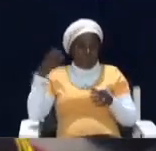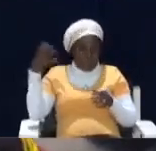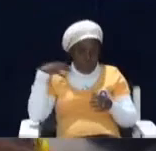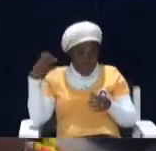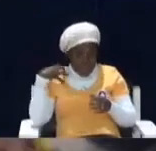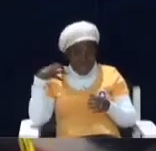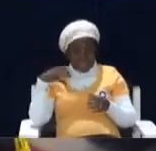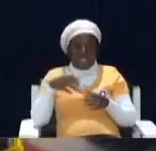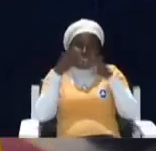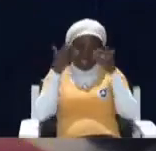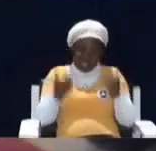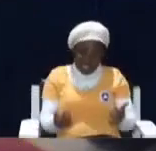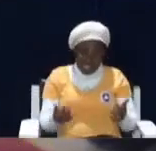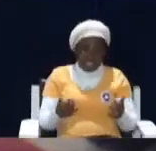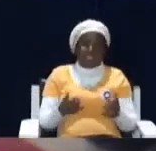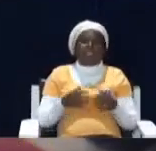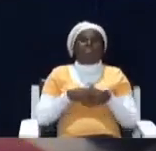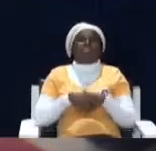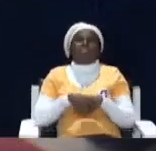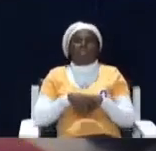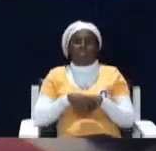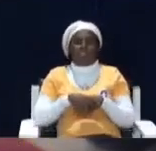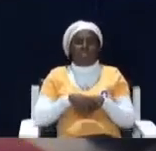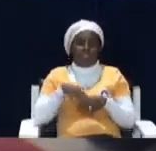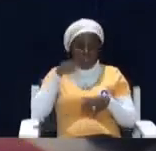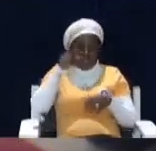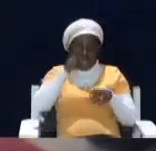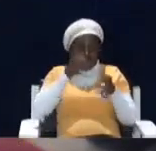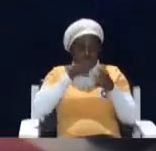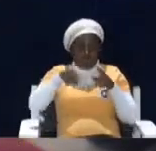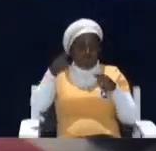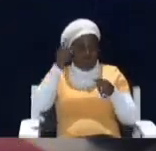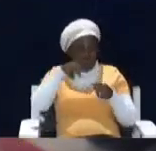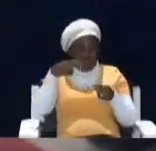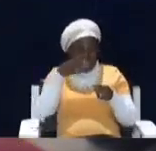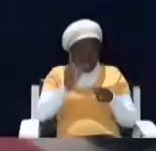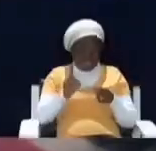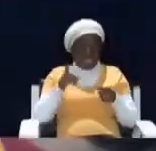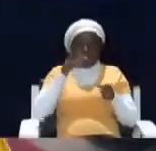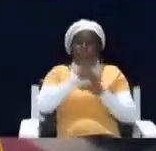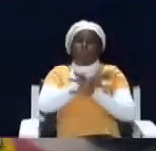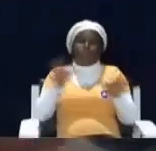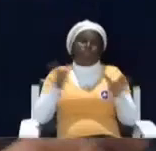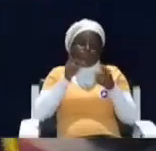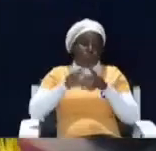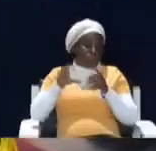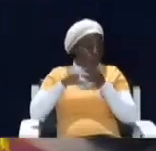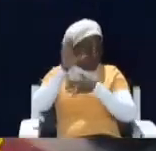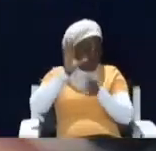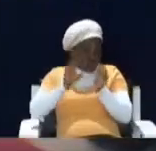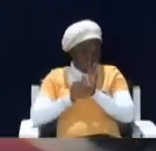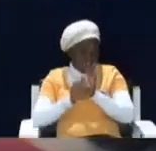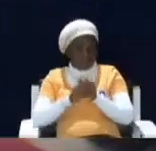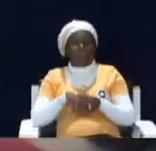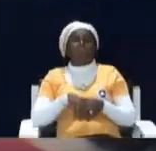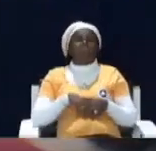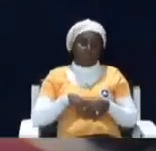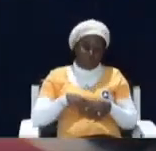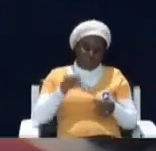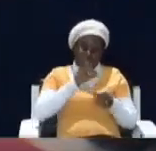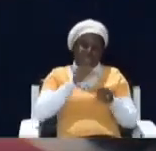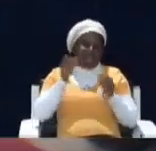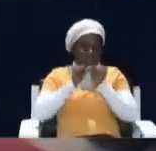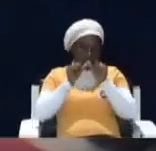master's. Now you want to go for PhD, but you don't want to do God's own. Then I continue